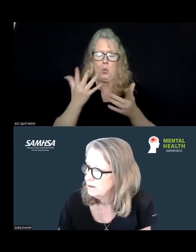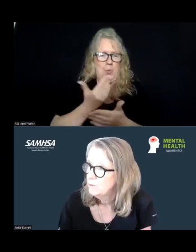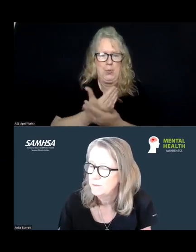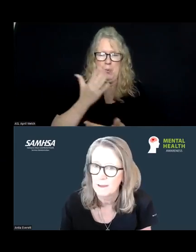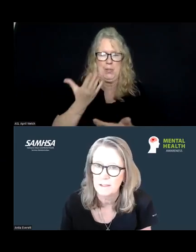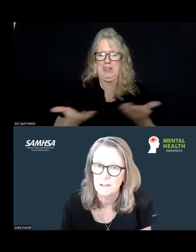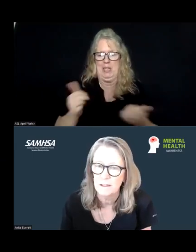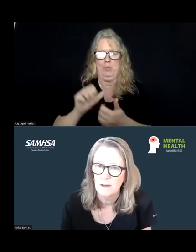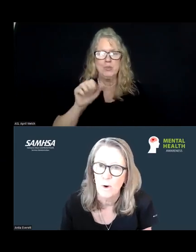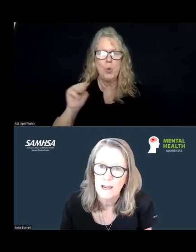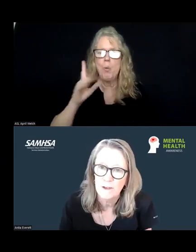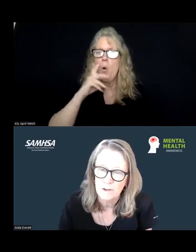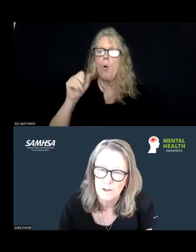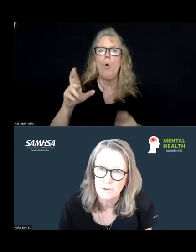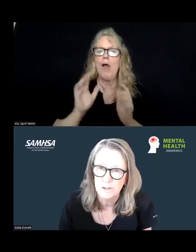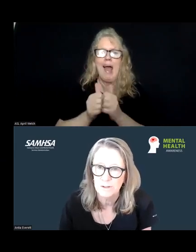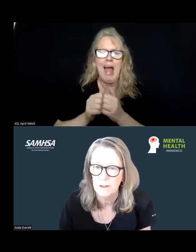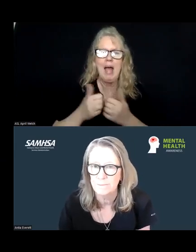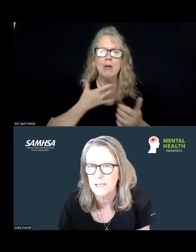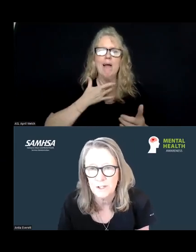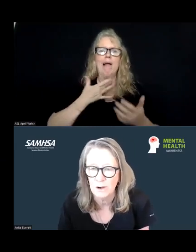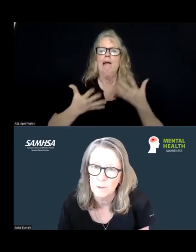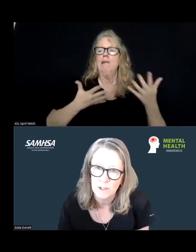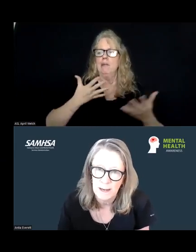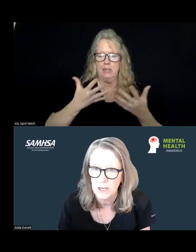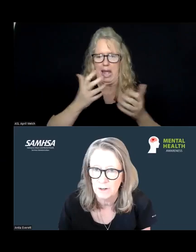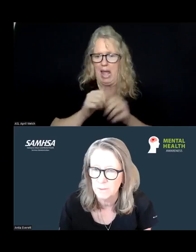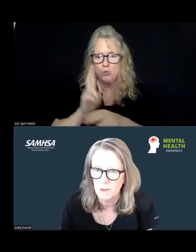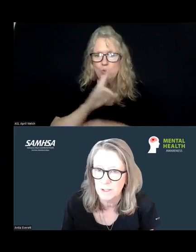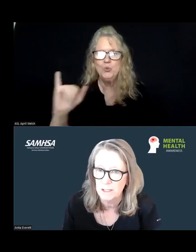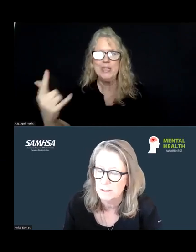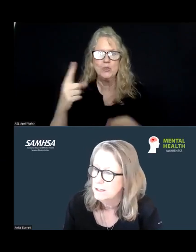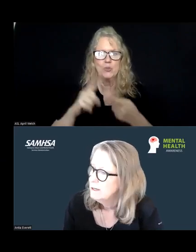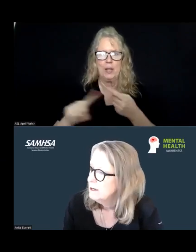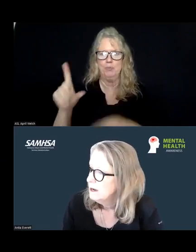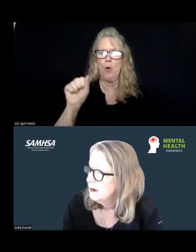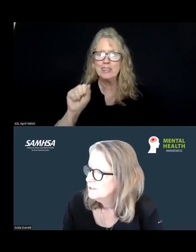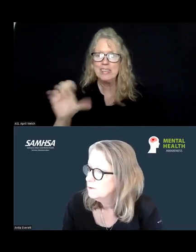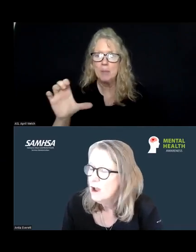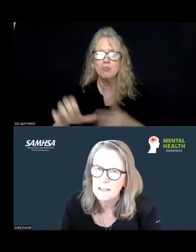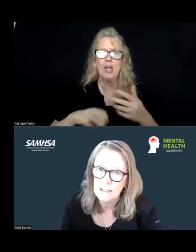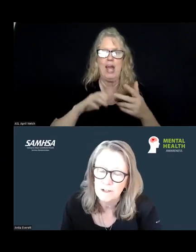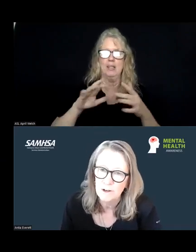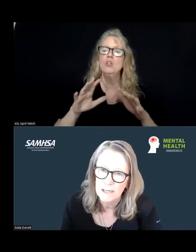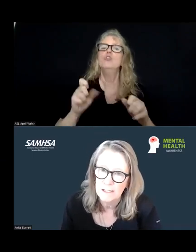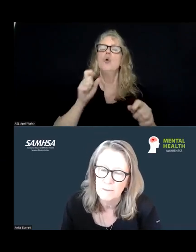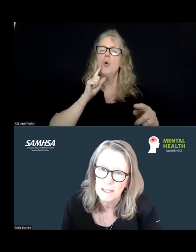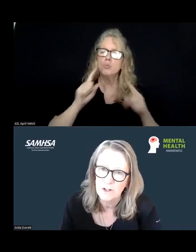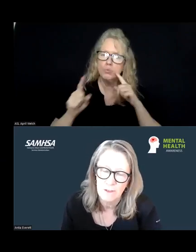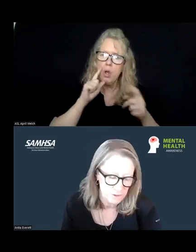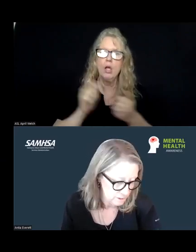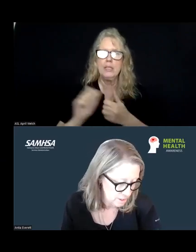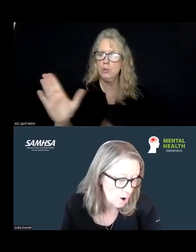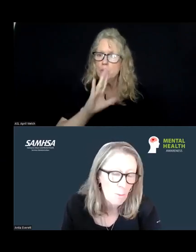social media, or even what the latest way that you use Instagram or Snapchat or some of those things. So talking to your kids